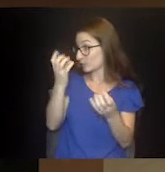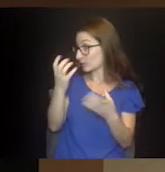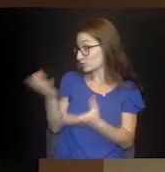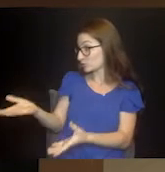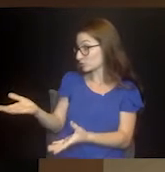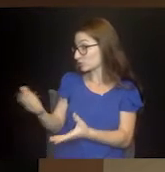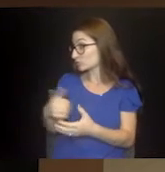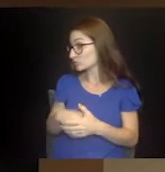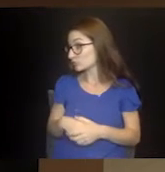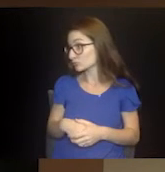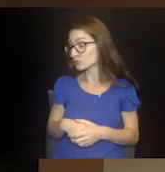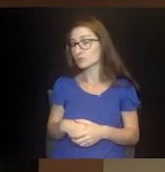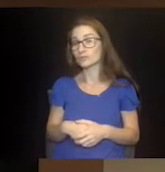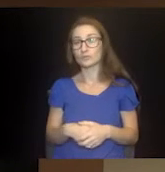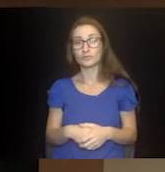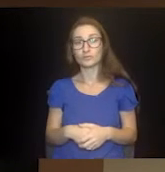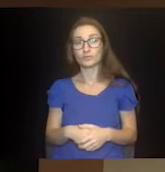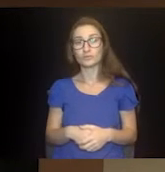Want to add anything to that?